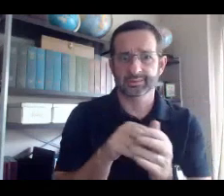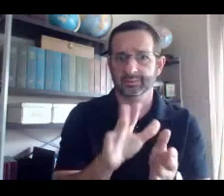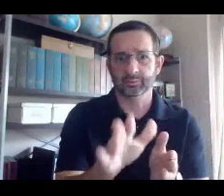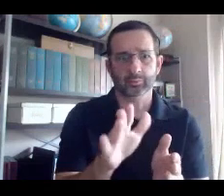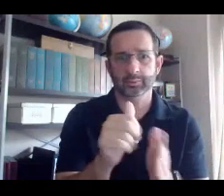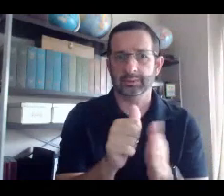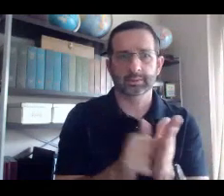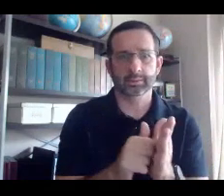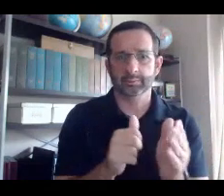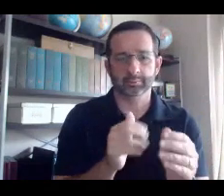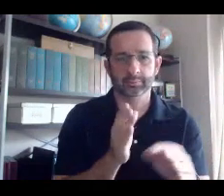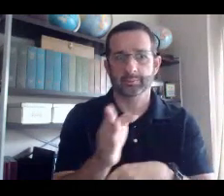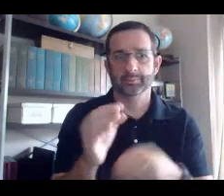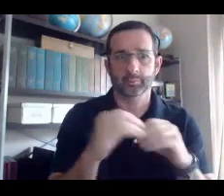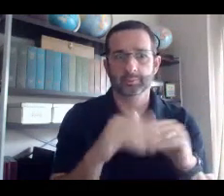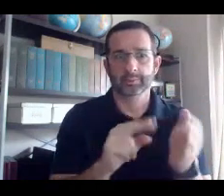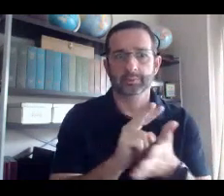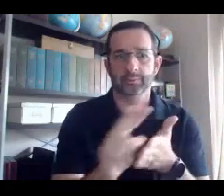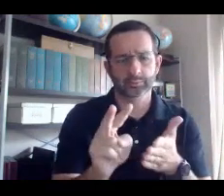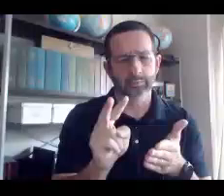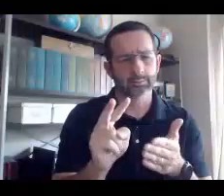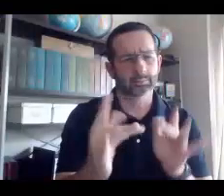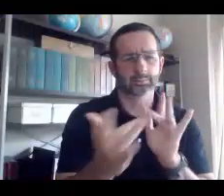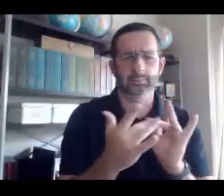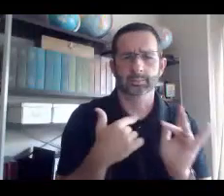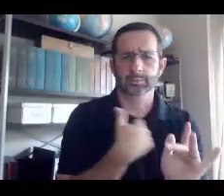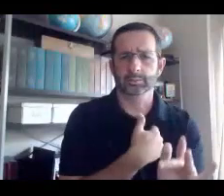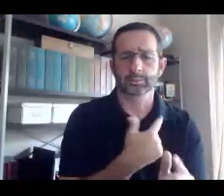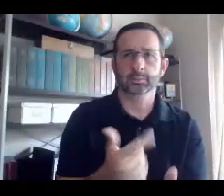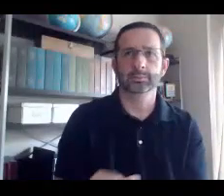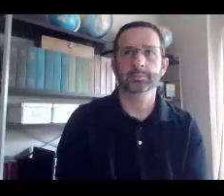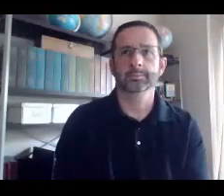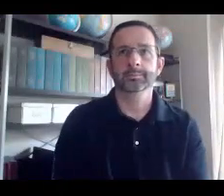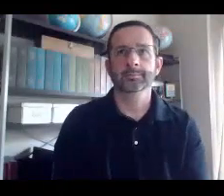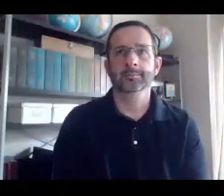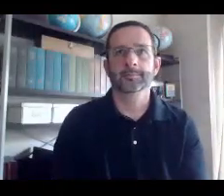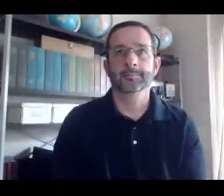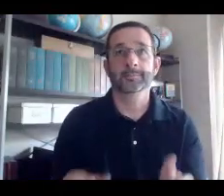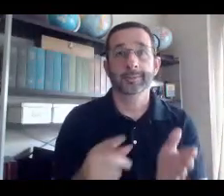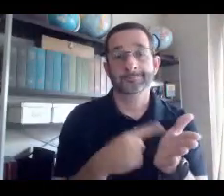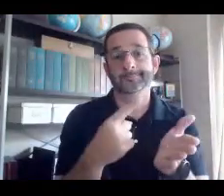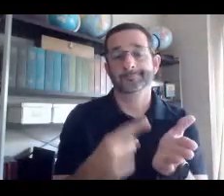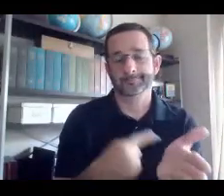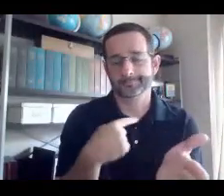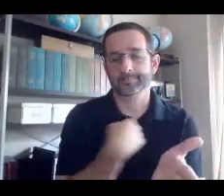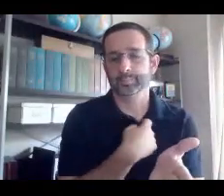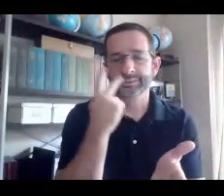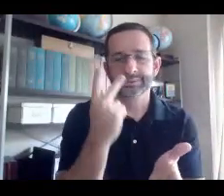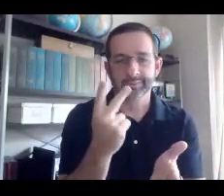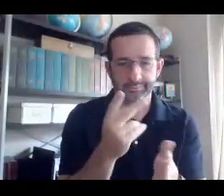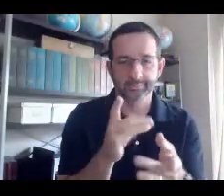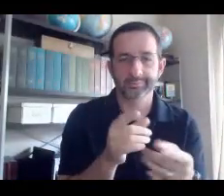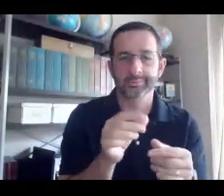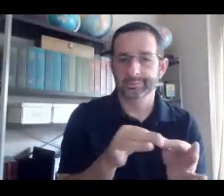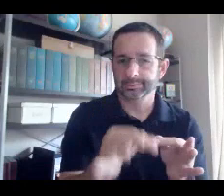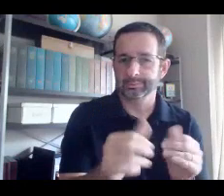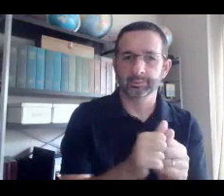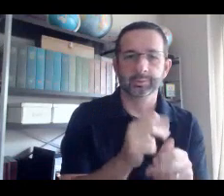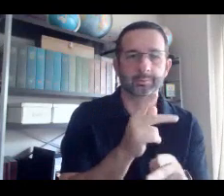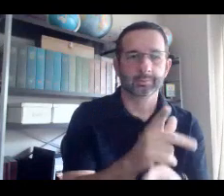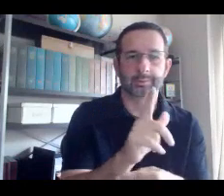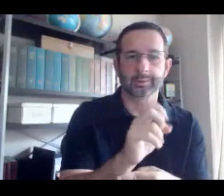Now, if you see the payment is not reflected in your account and it has been more than 2 weeks, please reach out to us. Every once